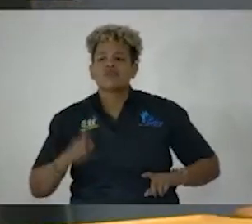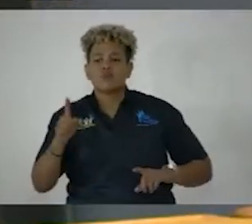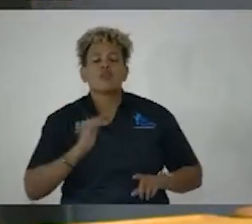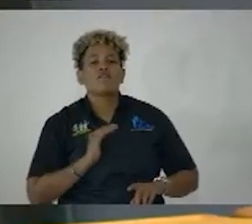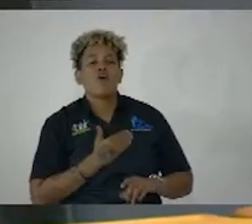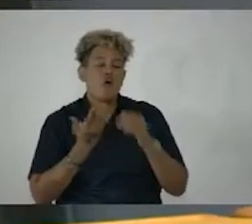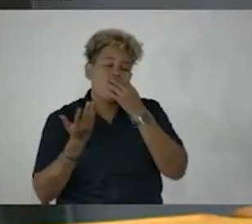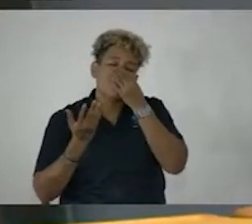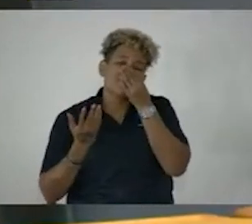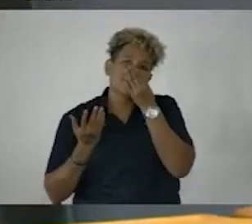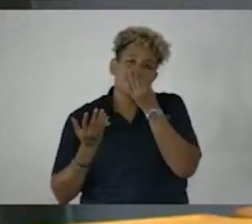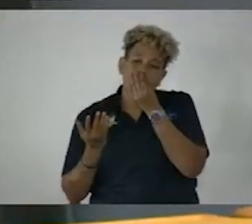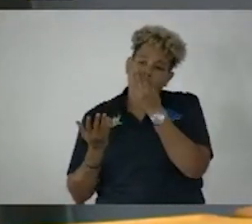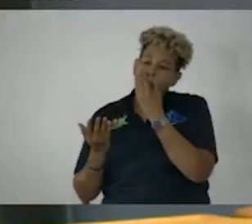our,